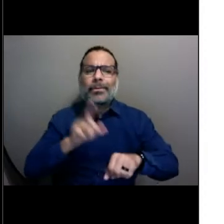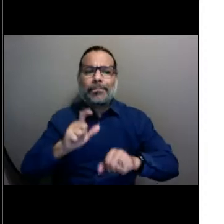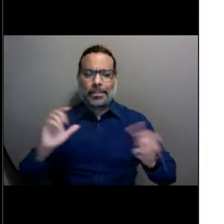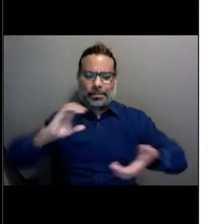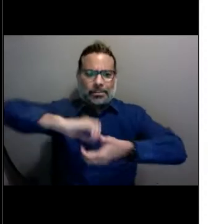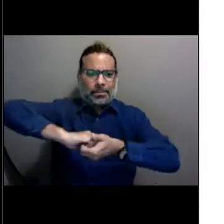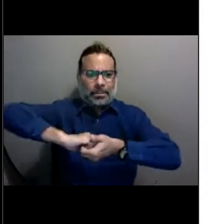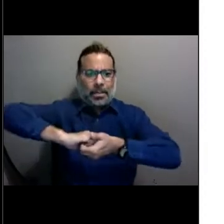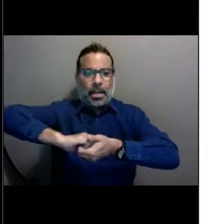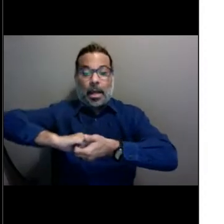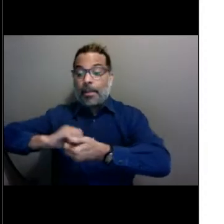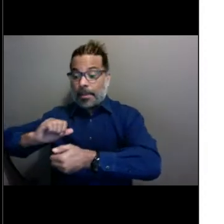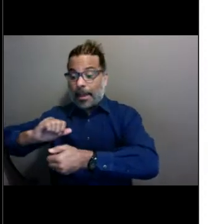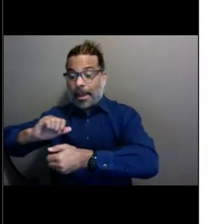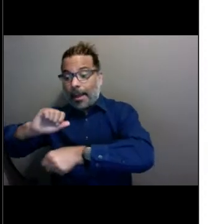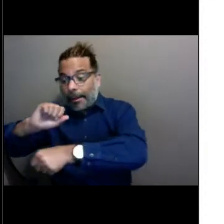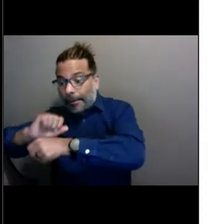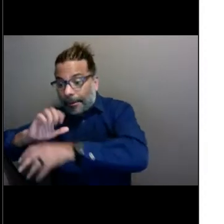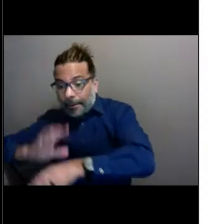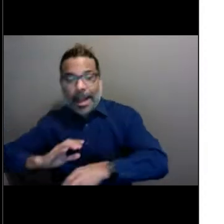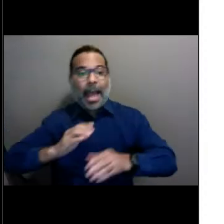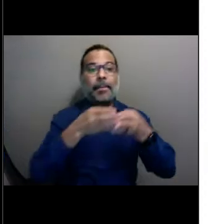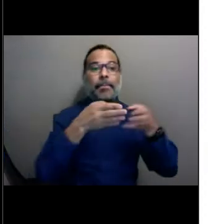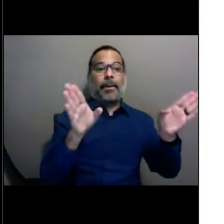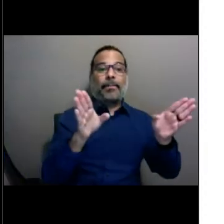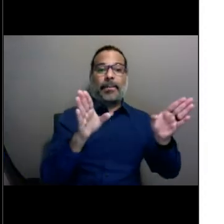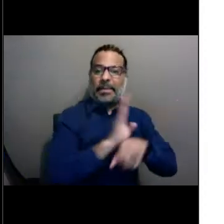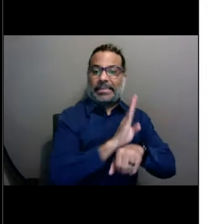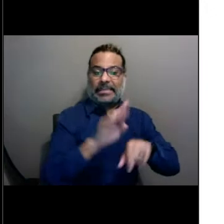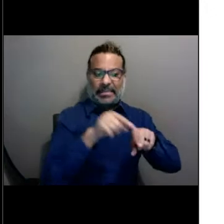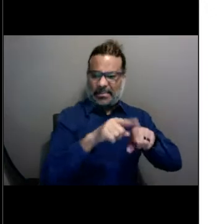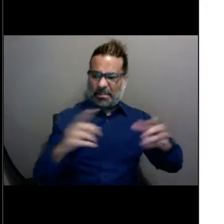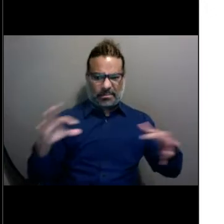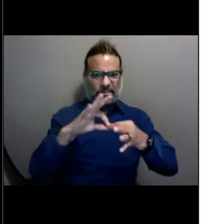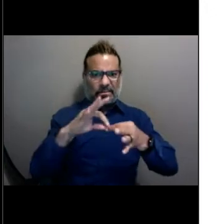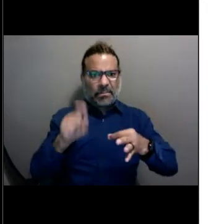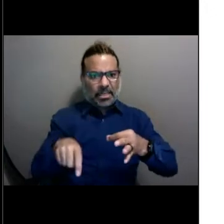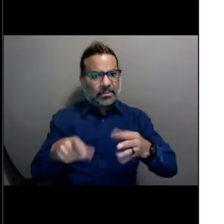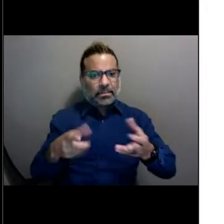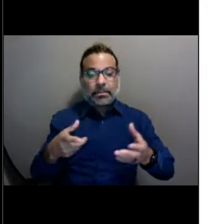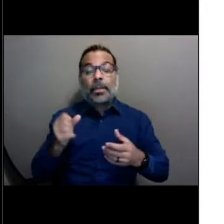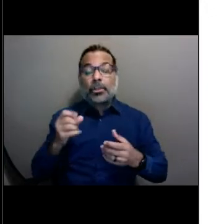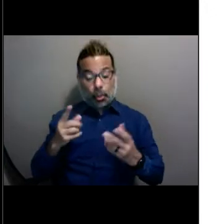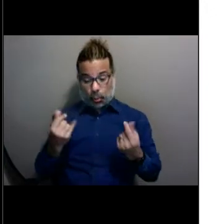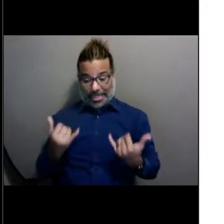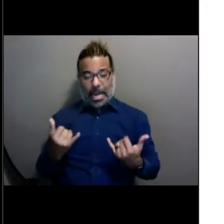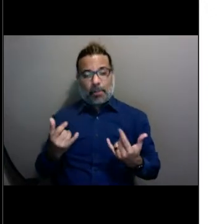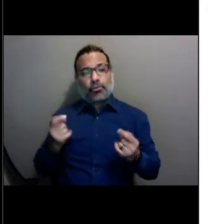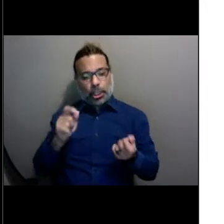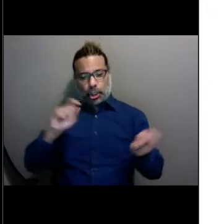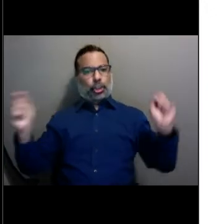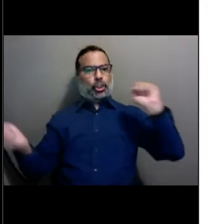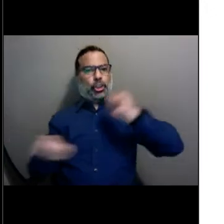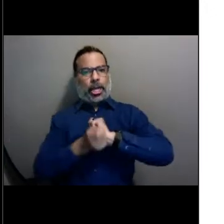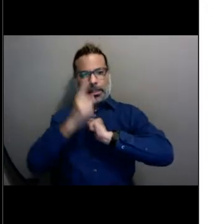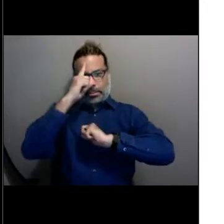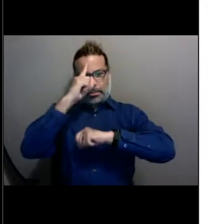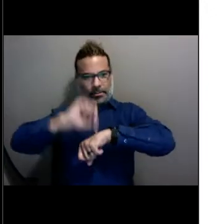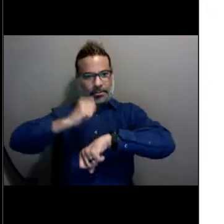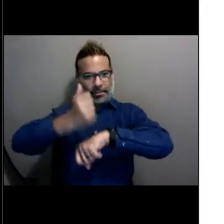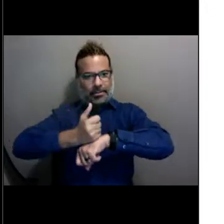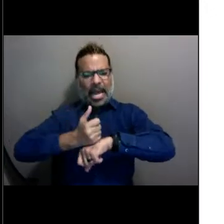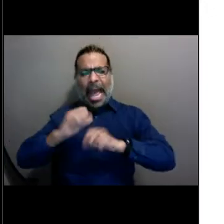private sectors. So in the second paper, where we're going to focus more on today, we want to change our perspective of how we view people